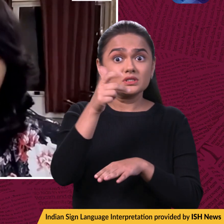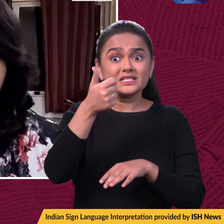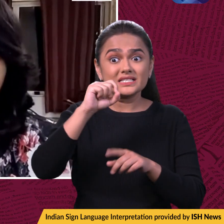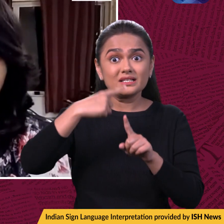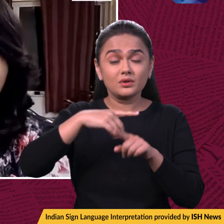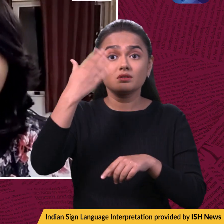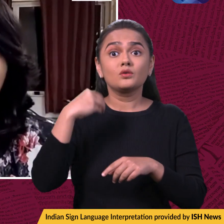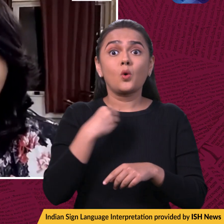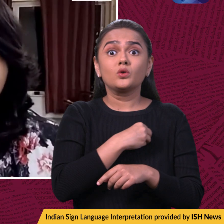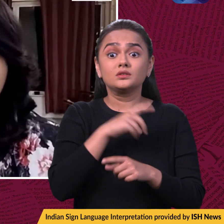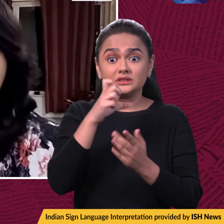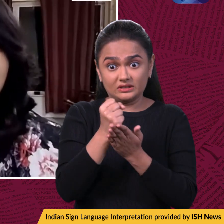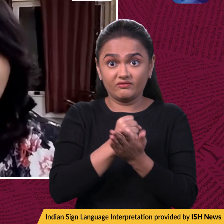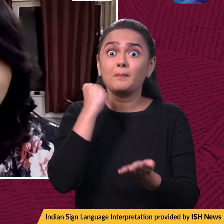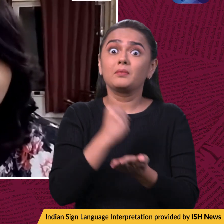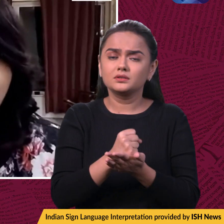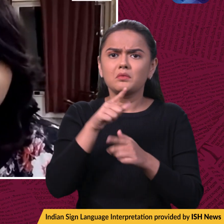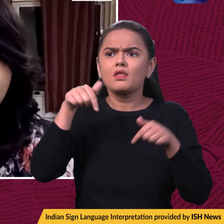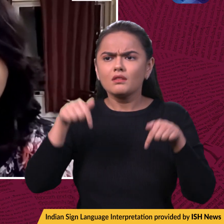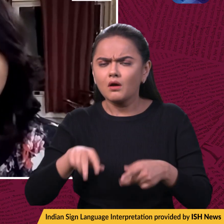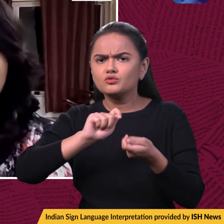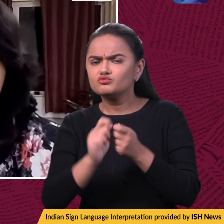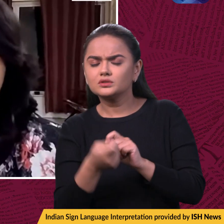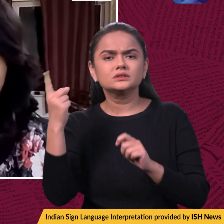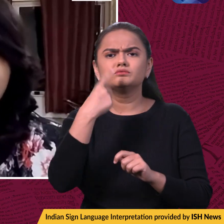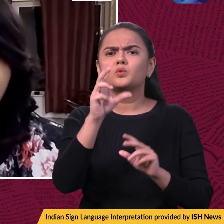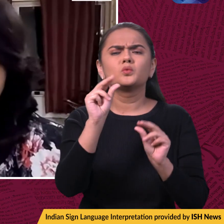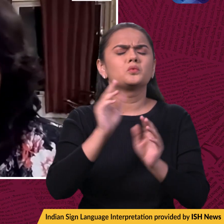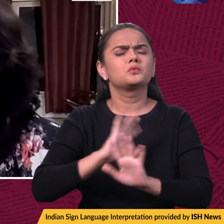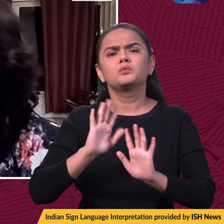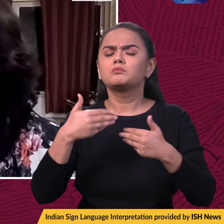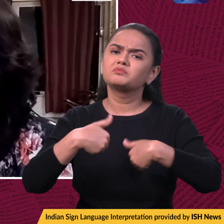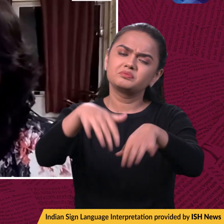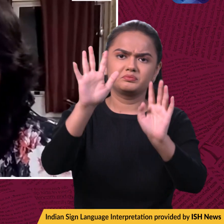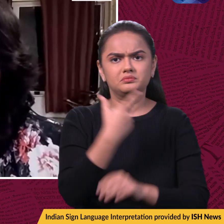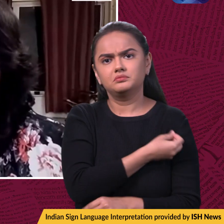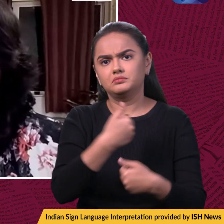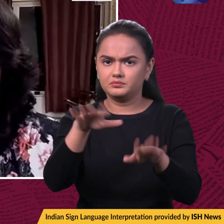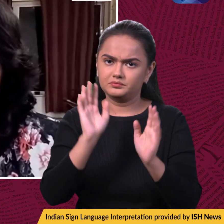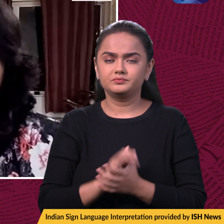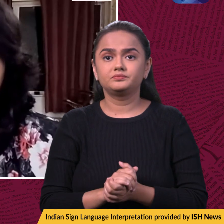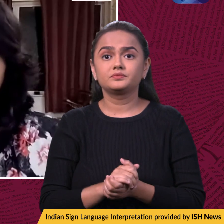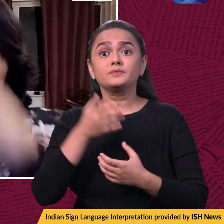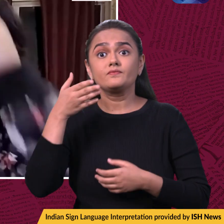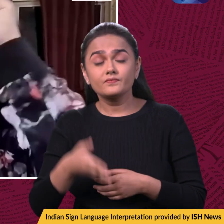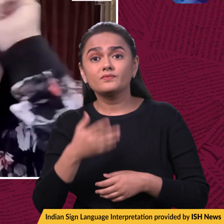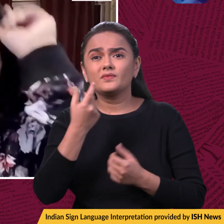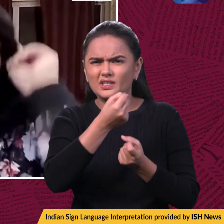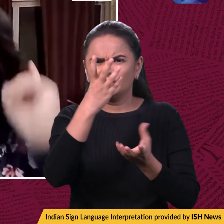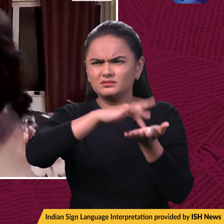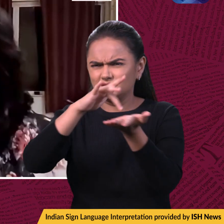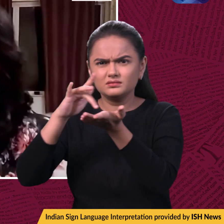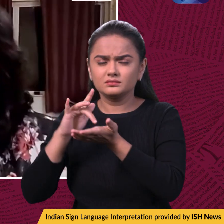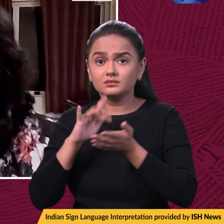require a doctor certificate for the same, but the centre has clarified that that is not required. Meanwhile, a number of